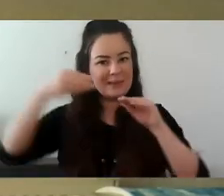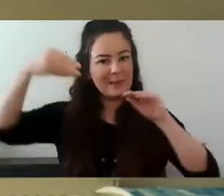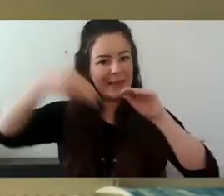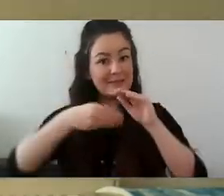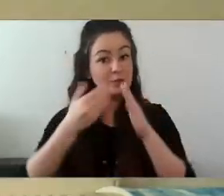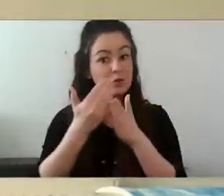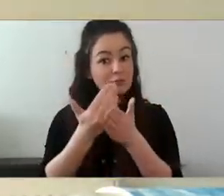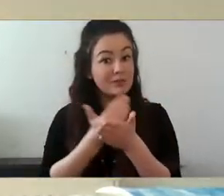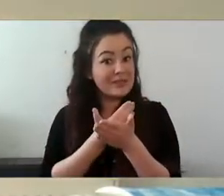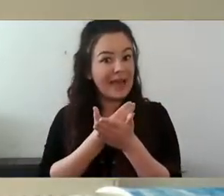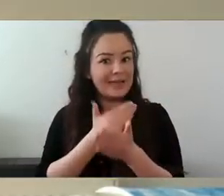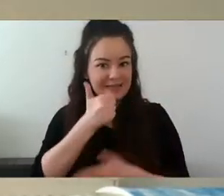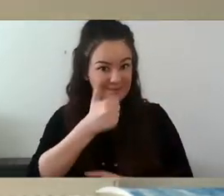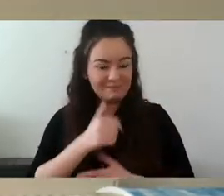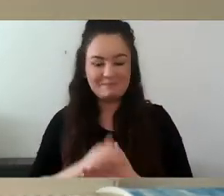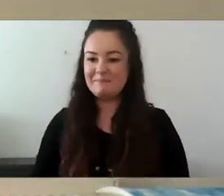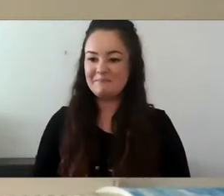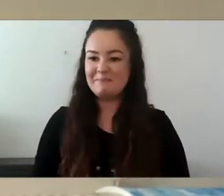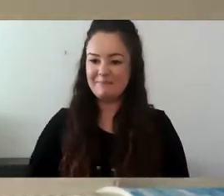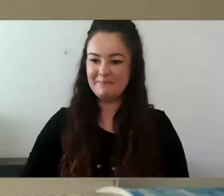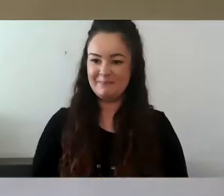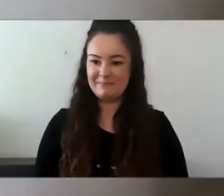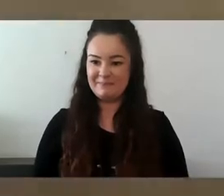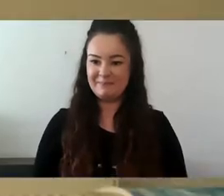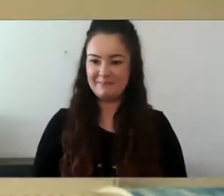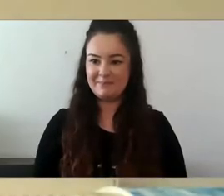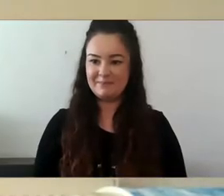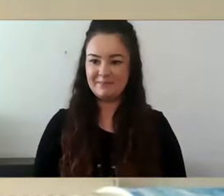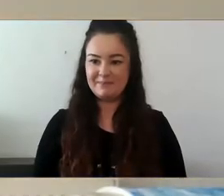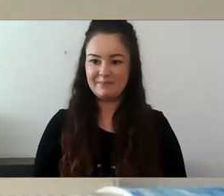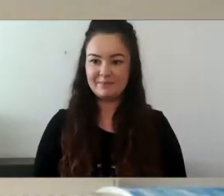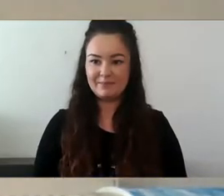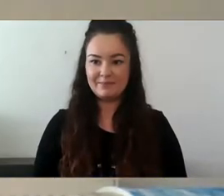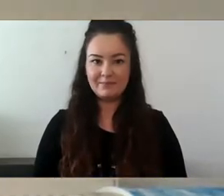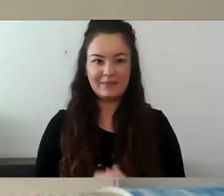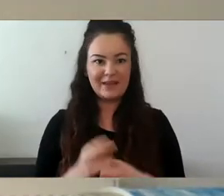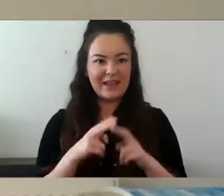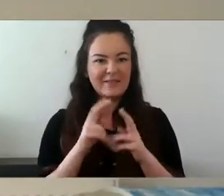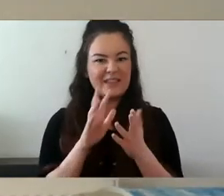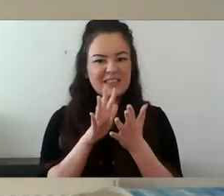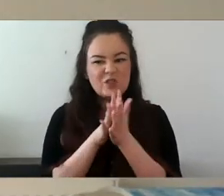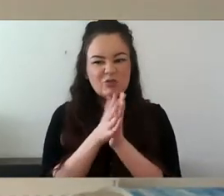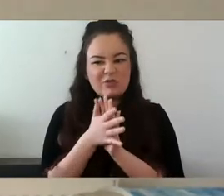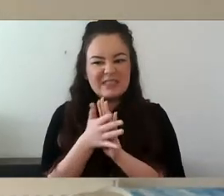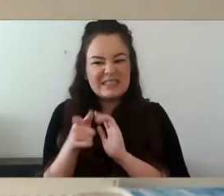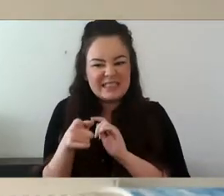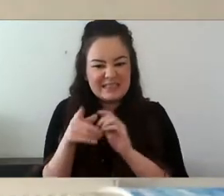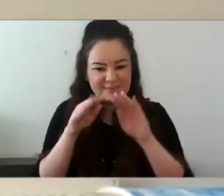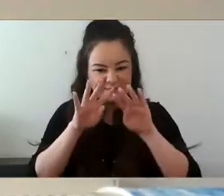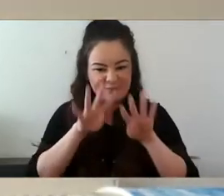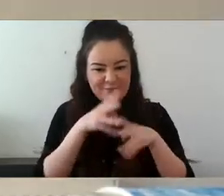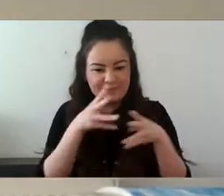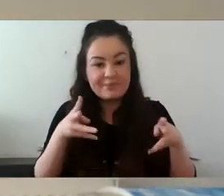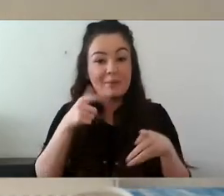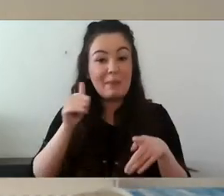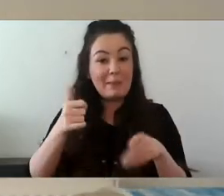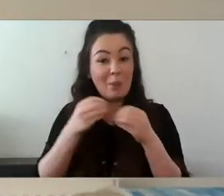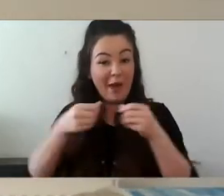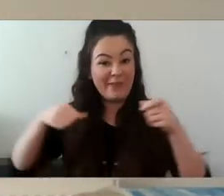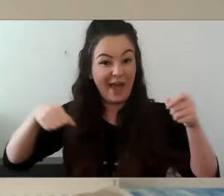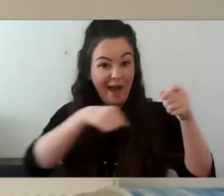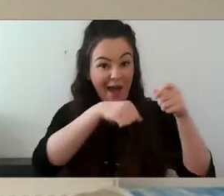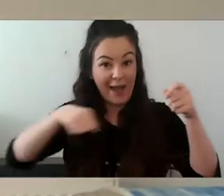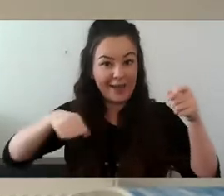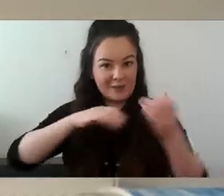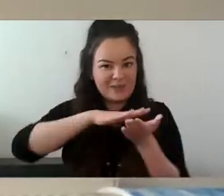So put some old paper inside. And if it's all creased up, it's a good idea, adults, to give it an iron as well, just